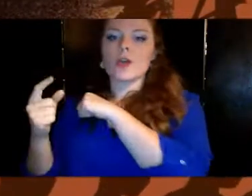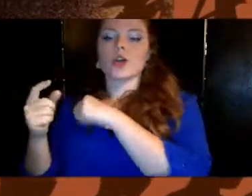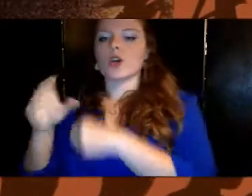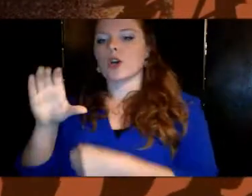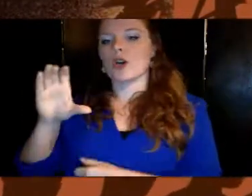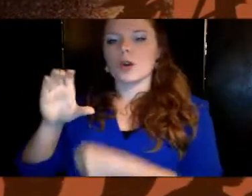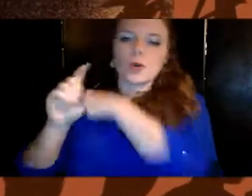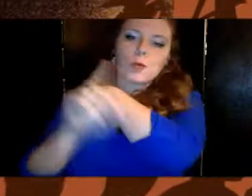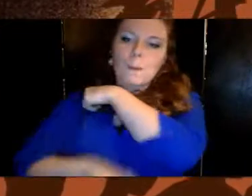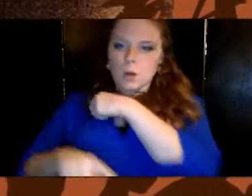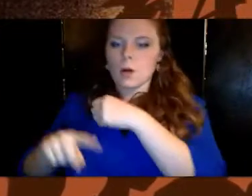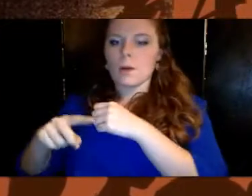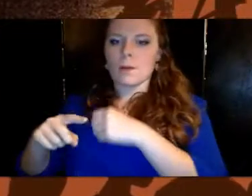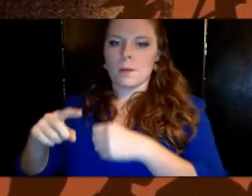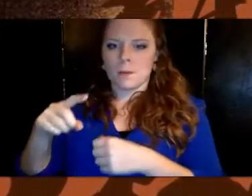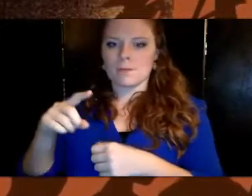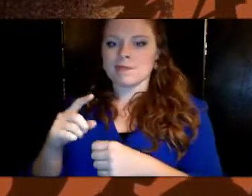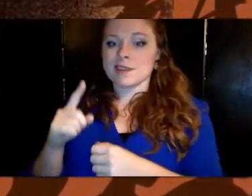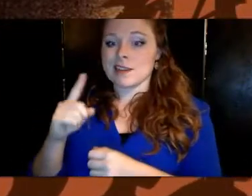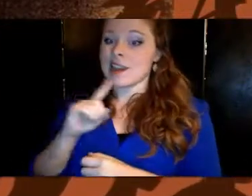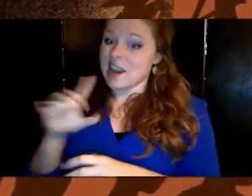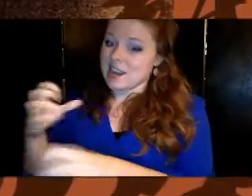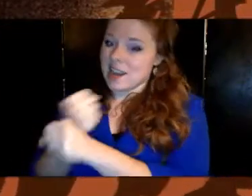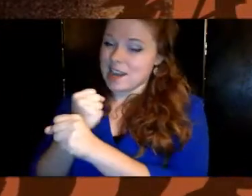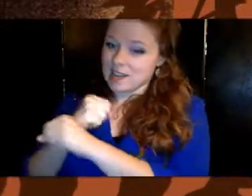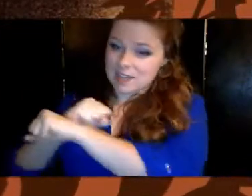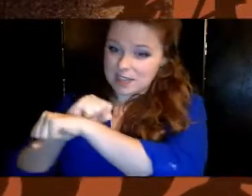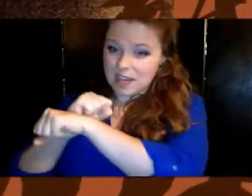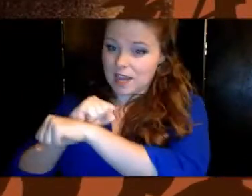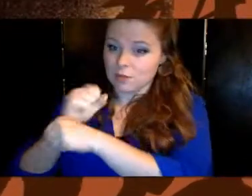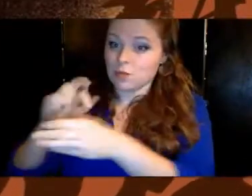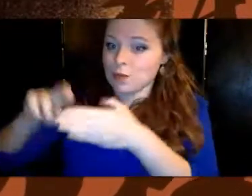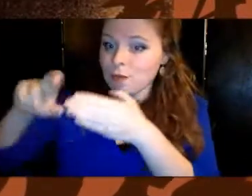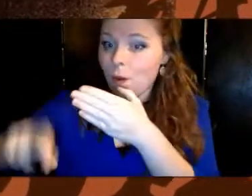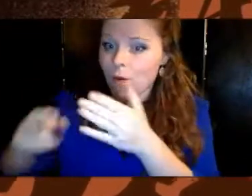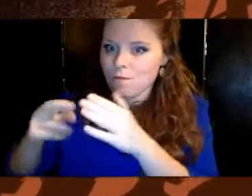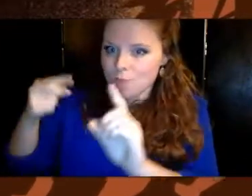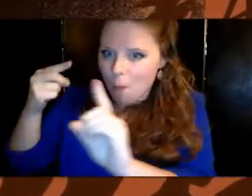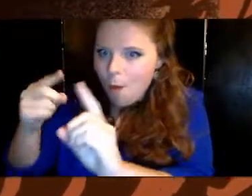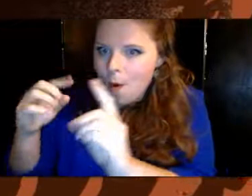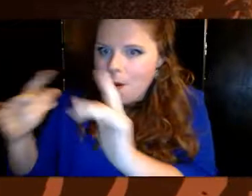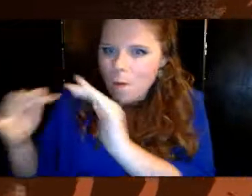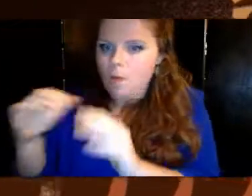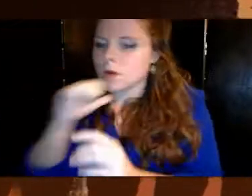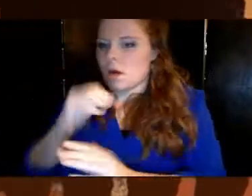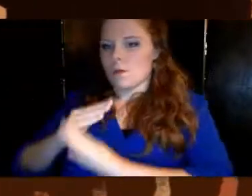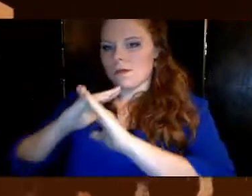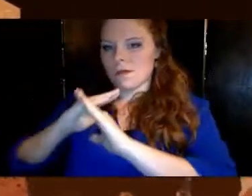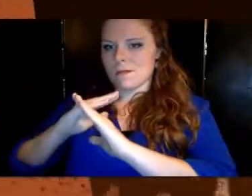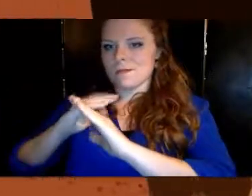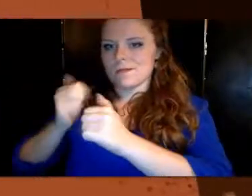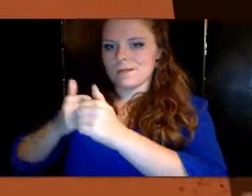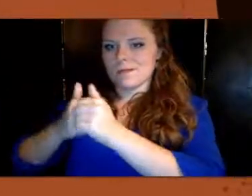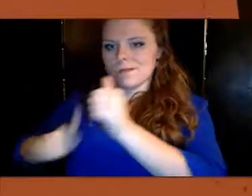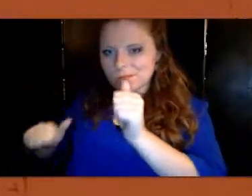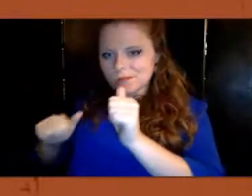and capturing slaves became a motivation for war rather than its result. To defend themselves from slave raids, neighboring